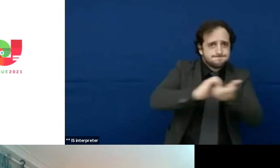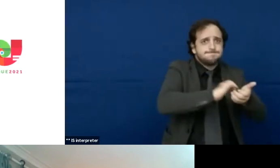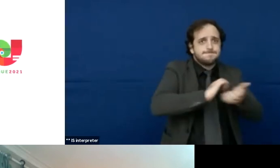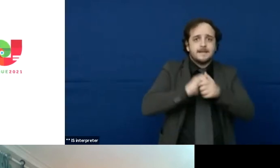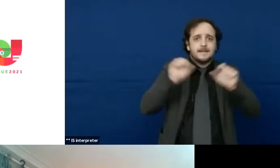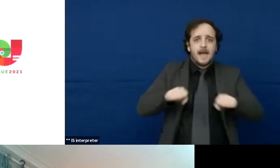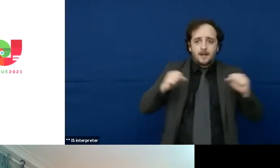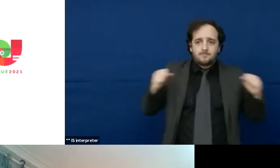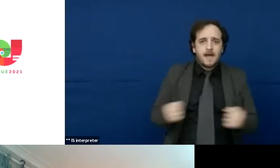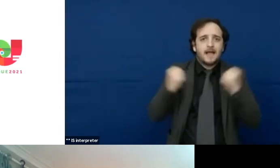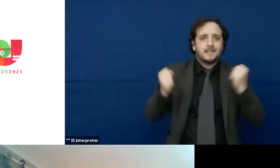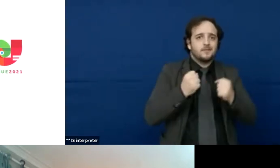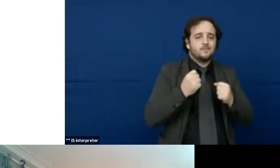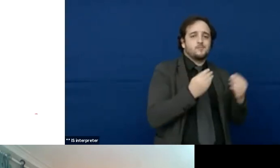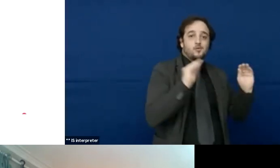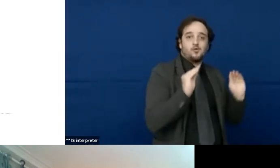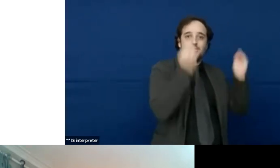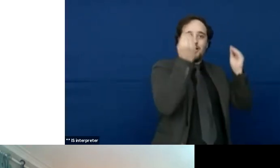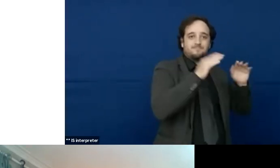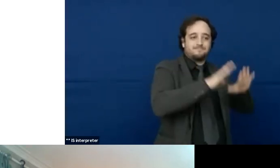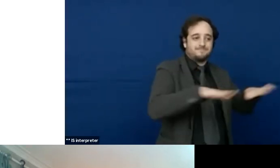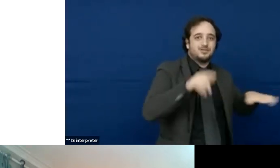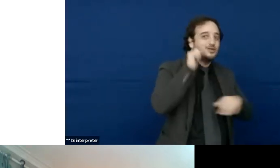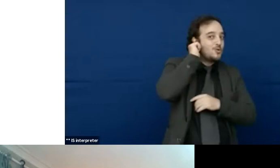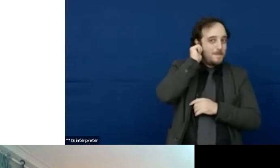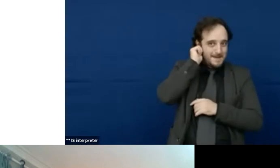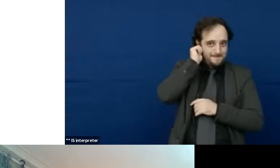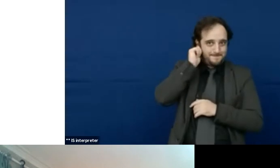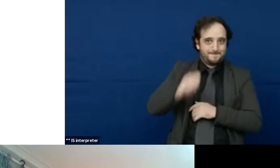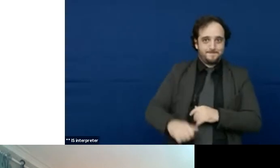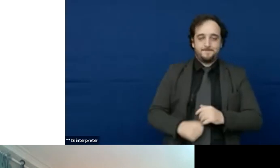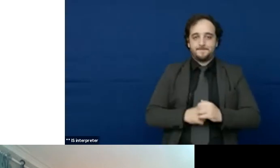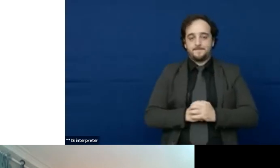confirm, first of all, if our executive director of UN Women is here with us.